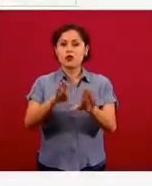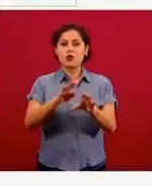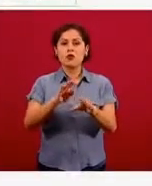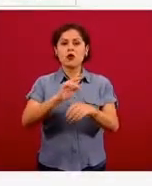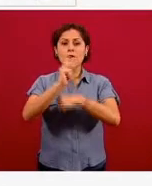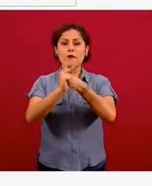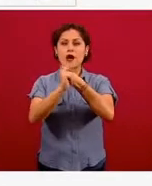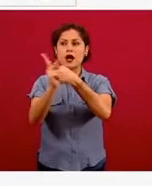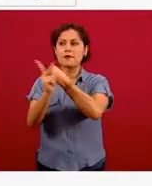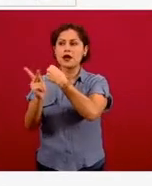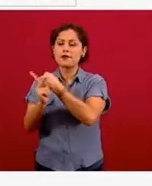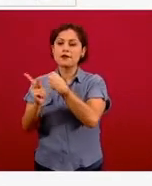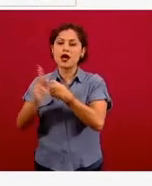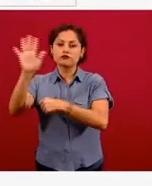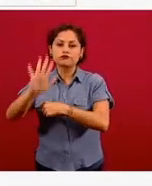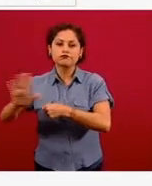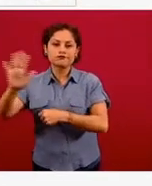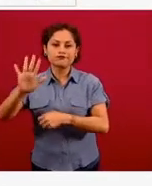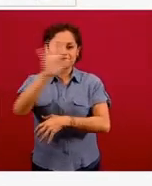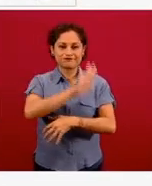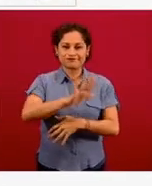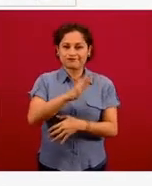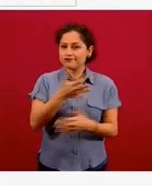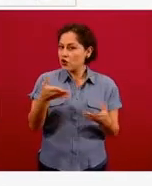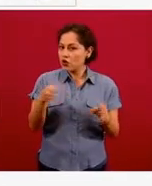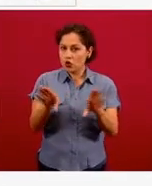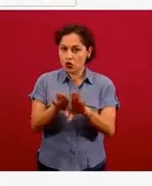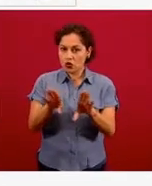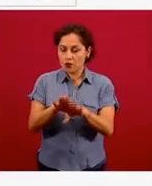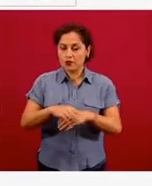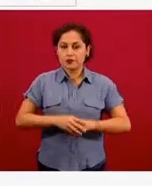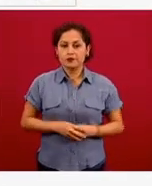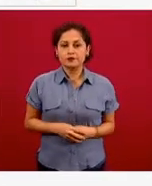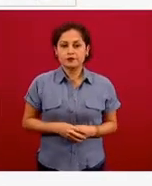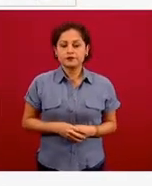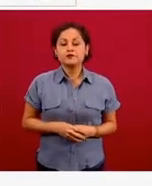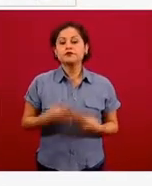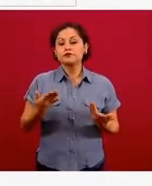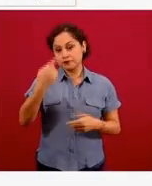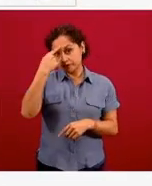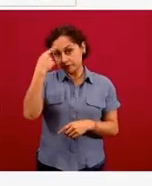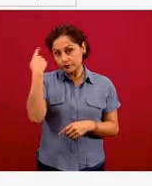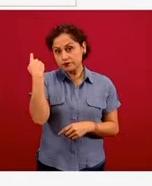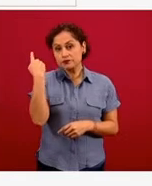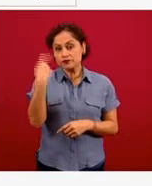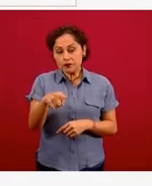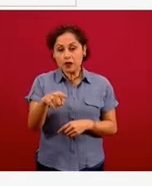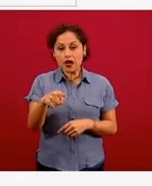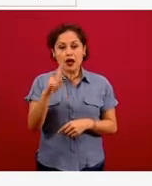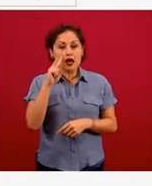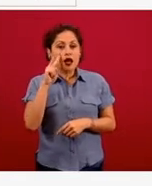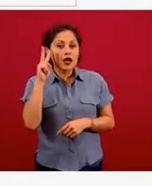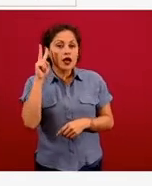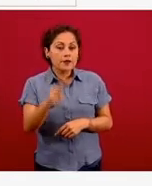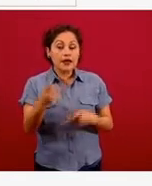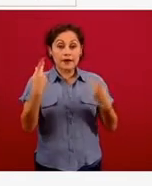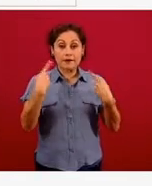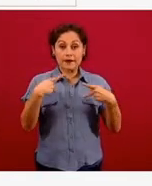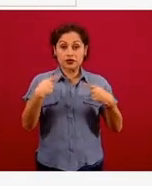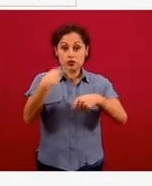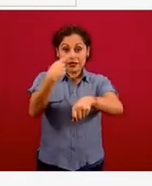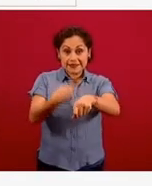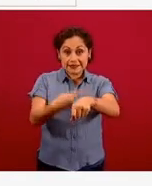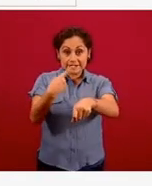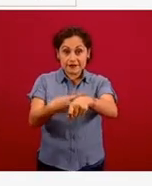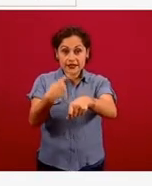mundo o Here we can continentes, see the gruesamente distribution per region en all over the términos de world. la contribución And de basically casos what we are nuevos. looking at Recuerden is the que